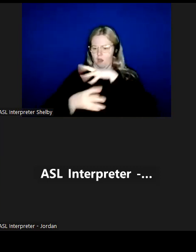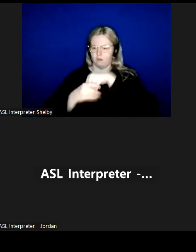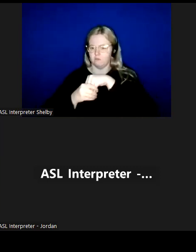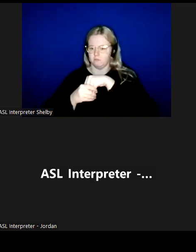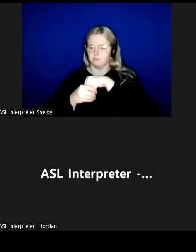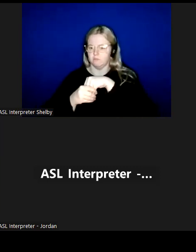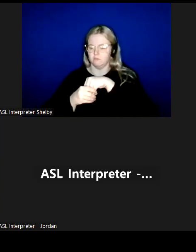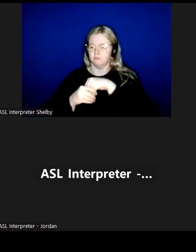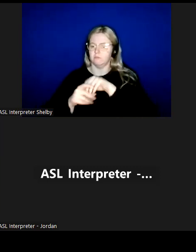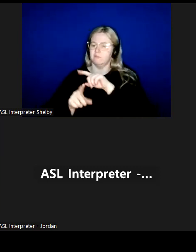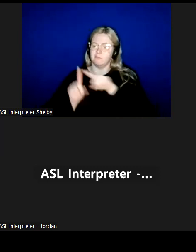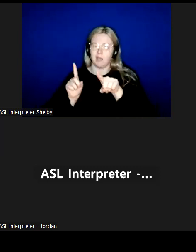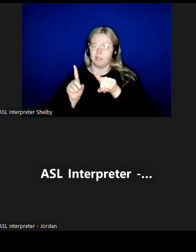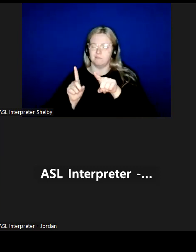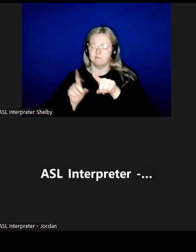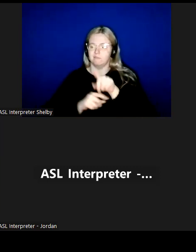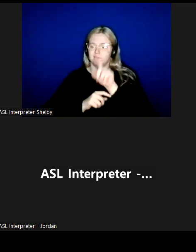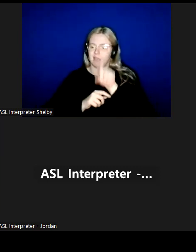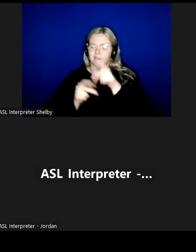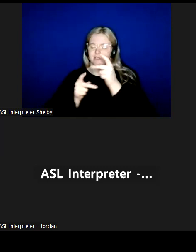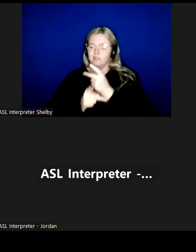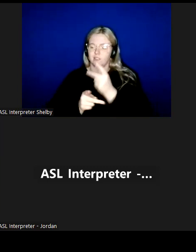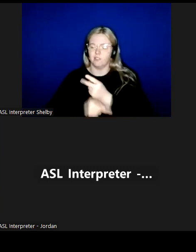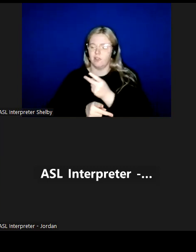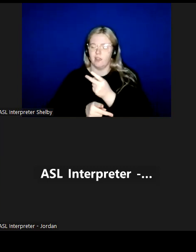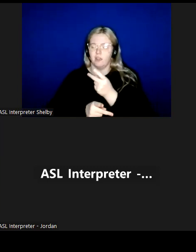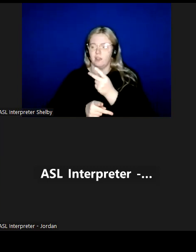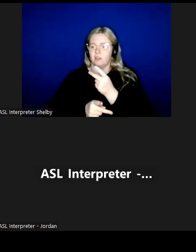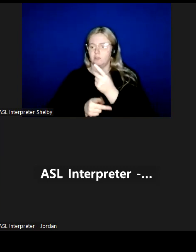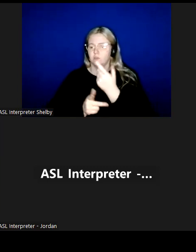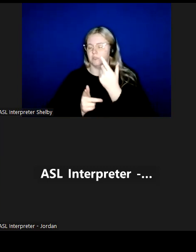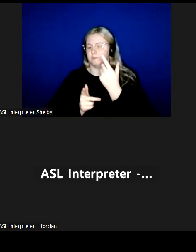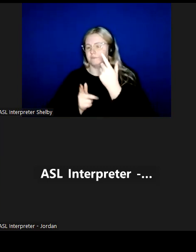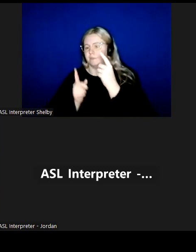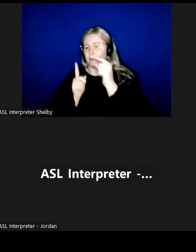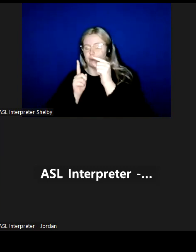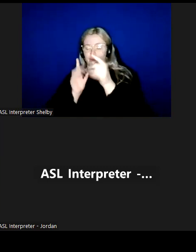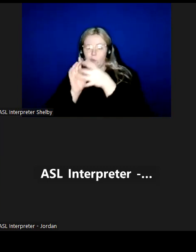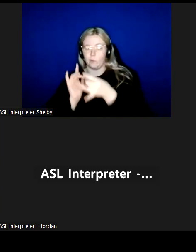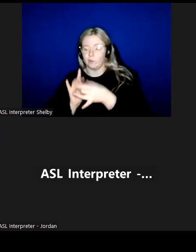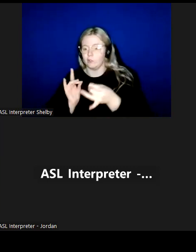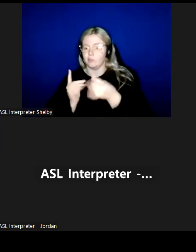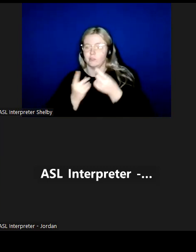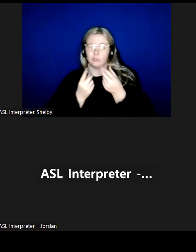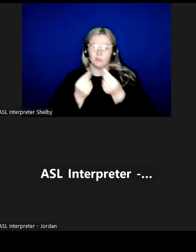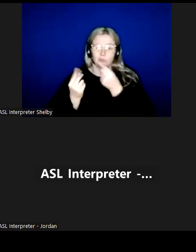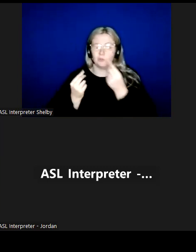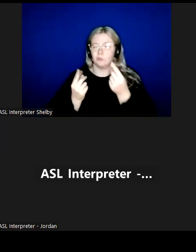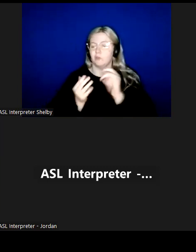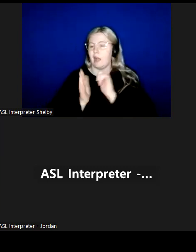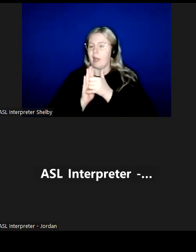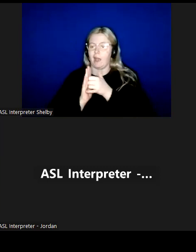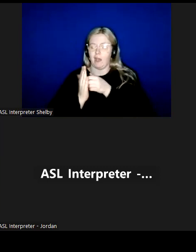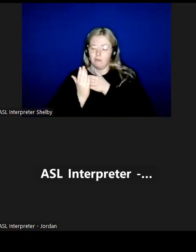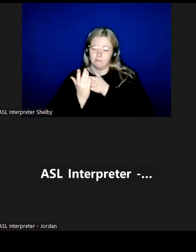to find the words and ways to work ourselves through this. And then eventually we kind of come out the